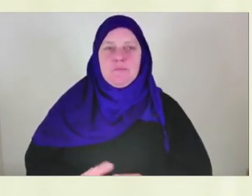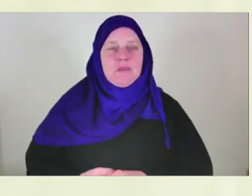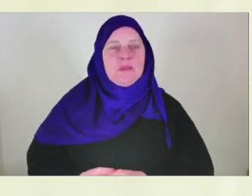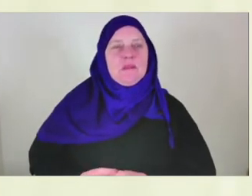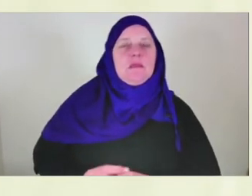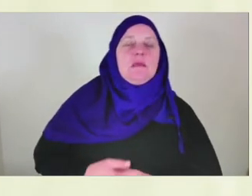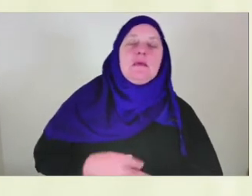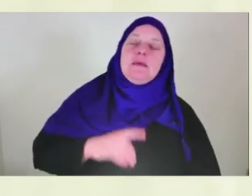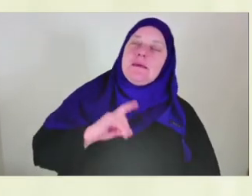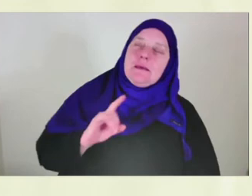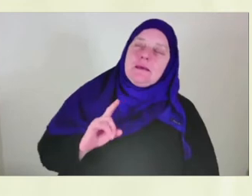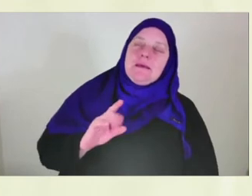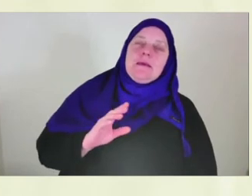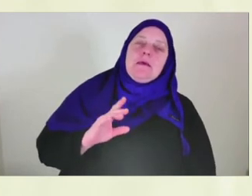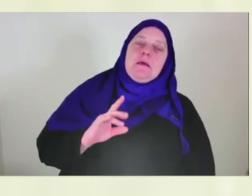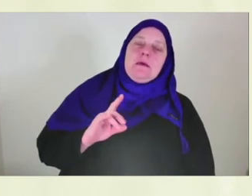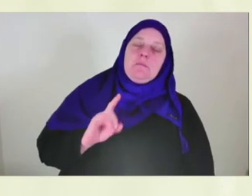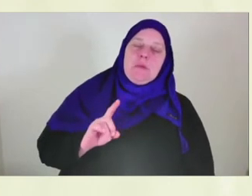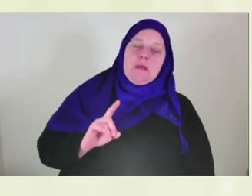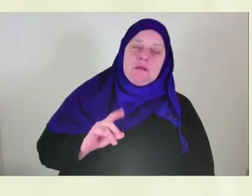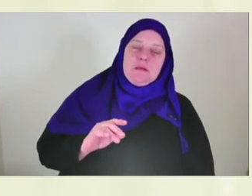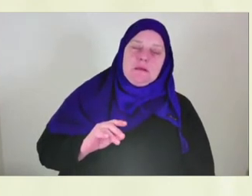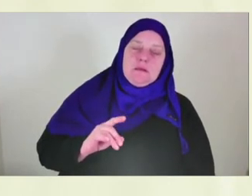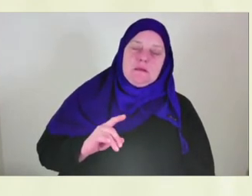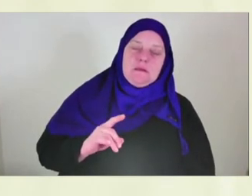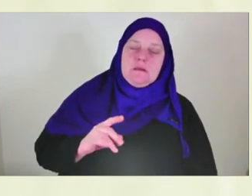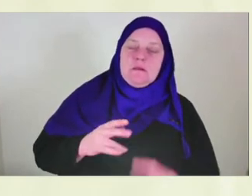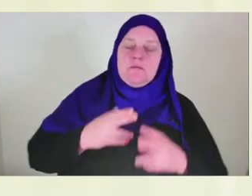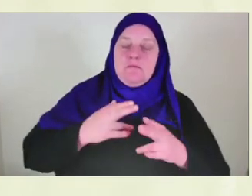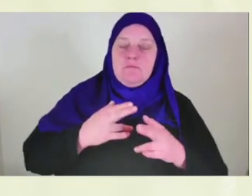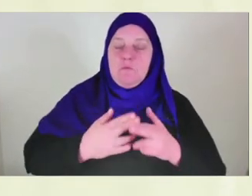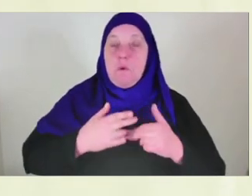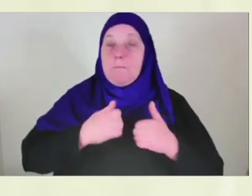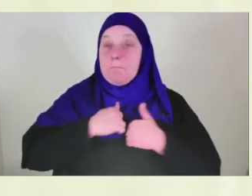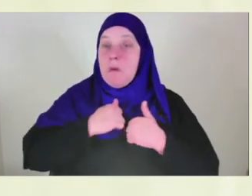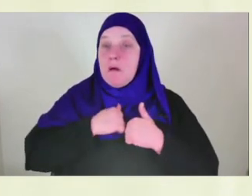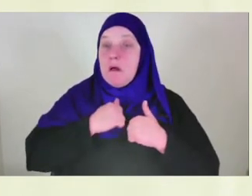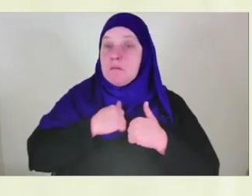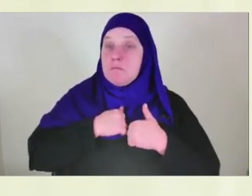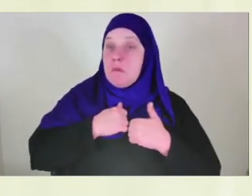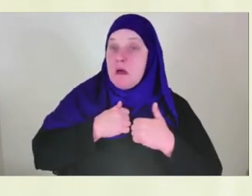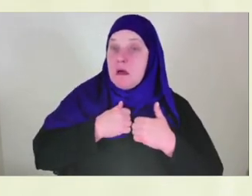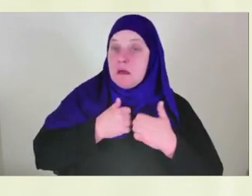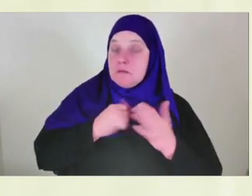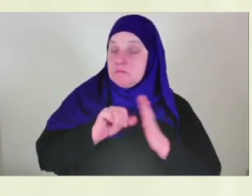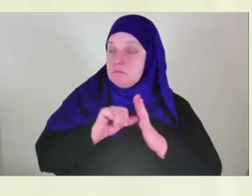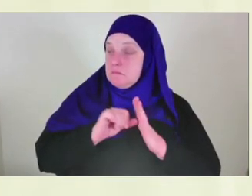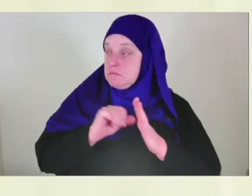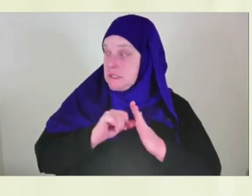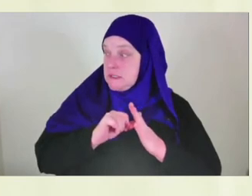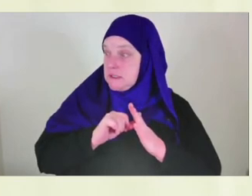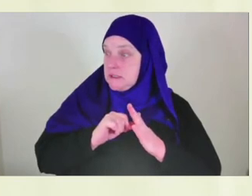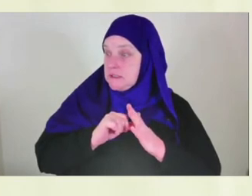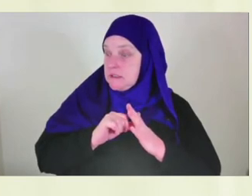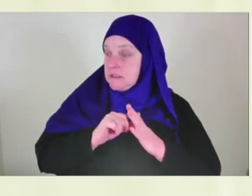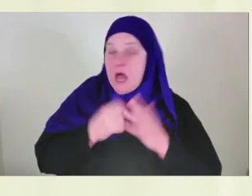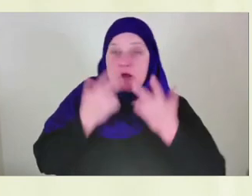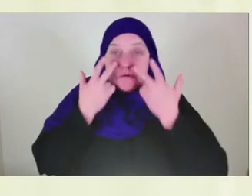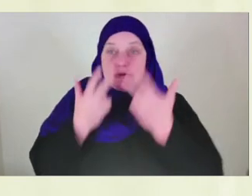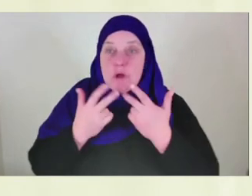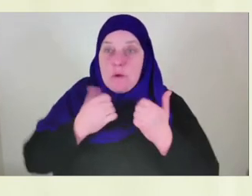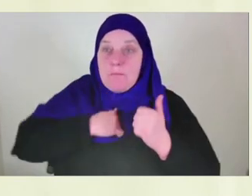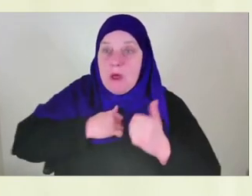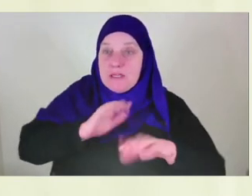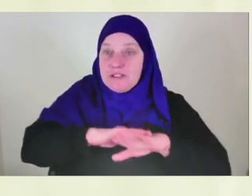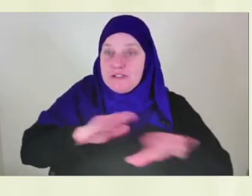you're budgeting things because it's none of their business. Yeah. But they're getting fed and they're being looked after. Even the government doesn't show you